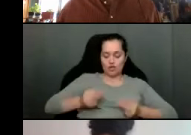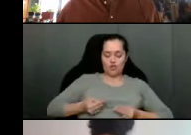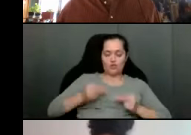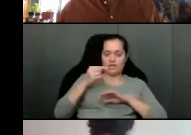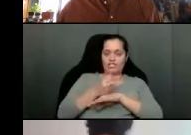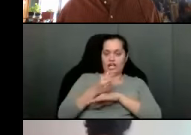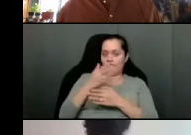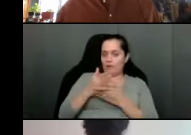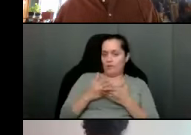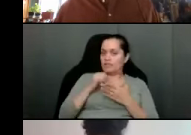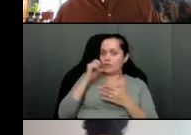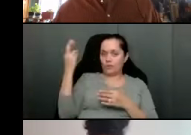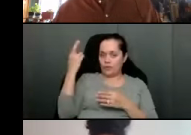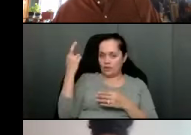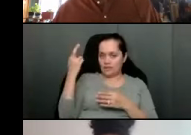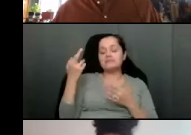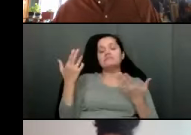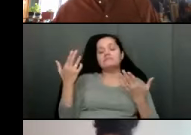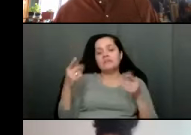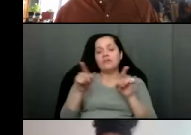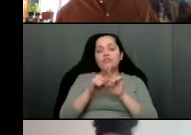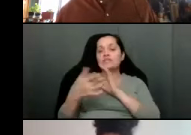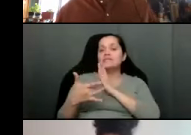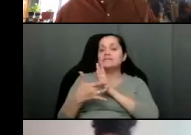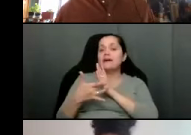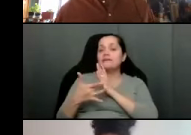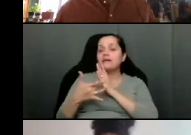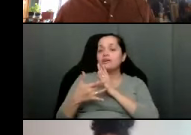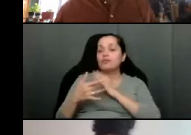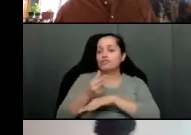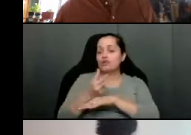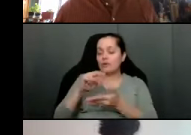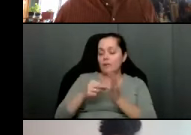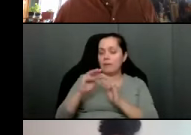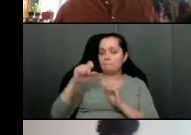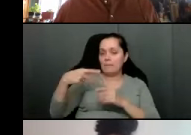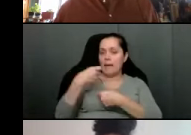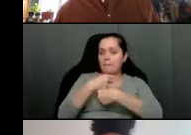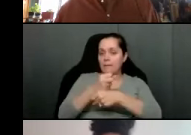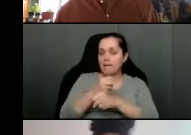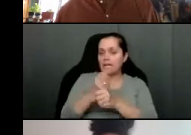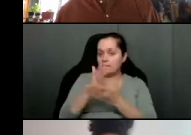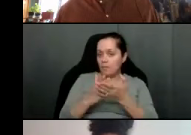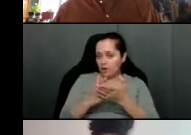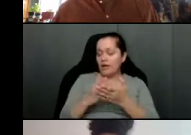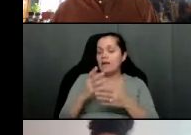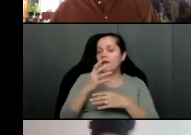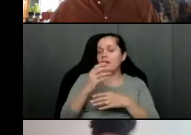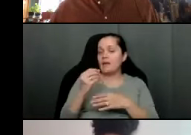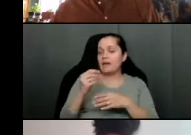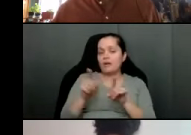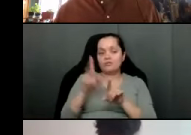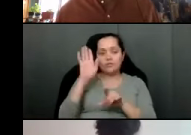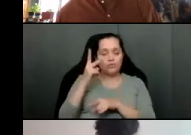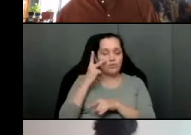geography. There's also technical geography. This is the map-making sphere. And you'll see a